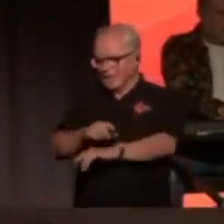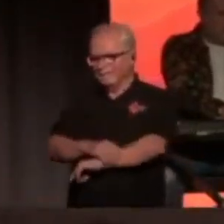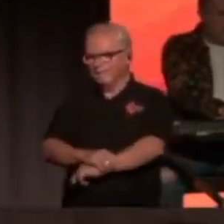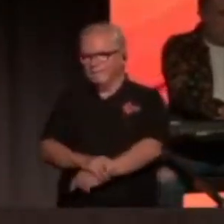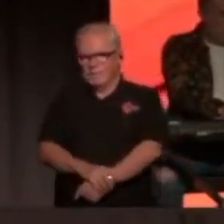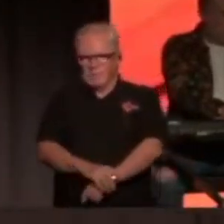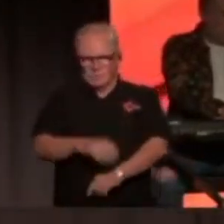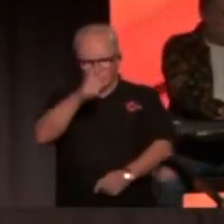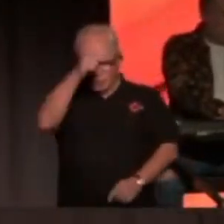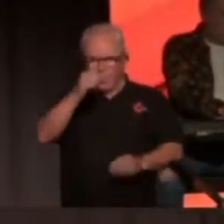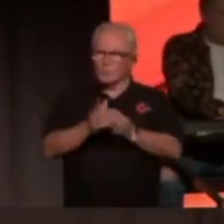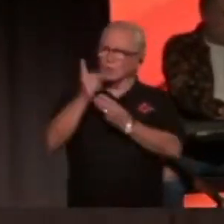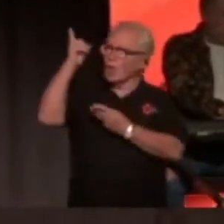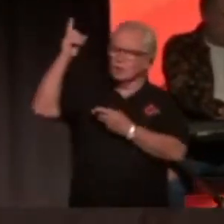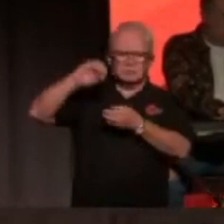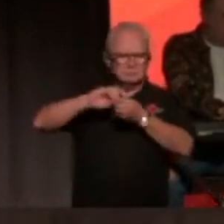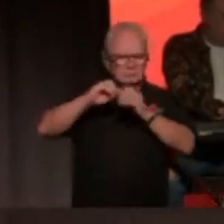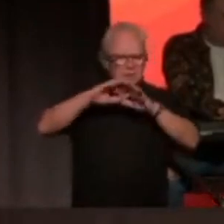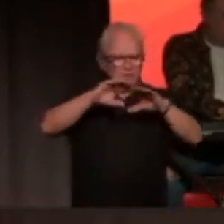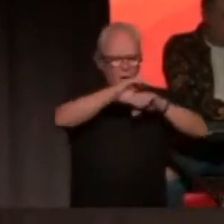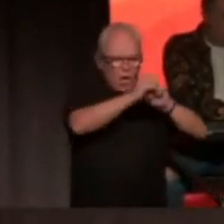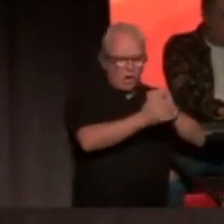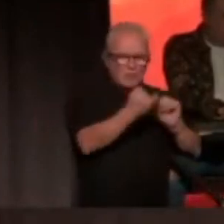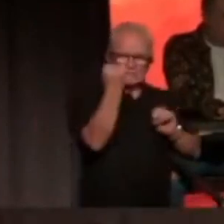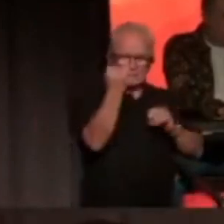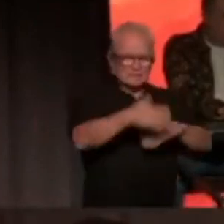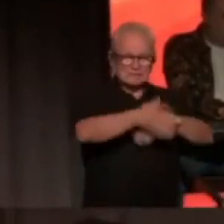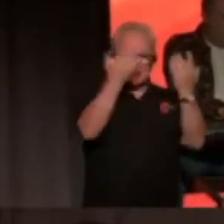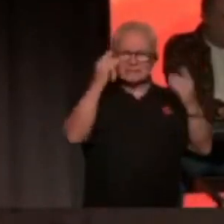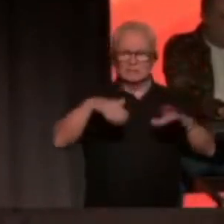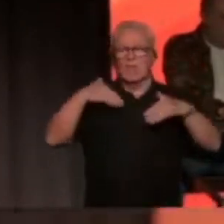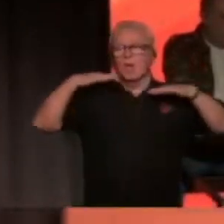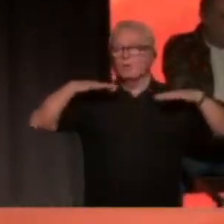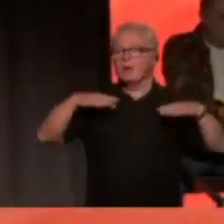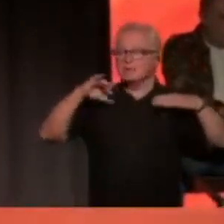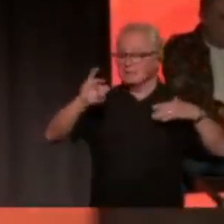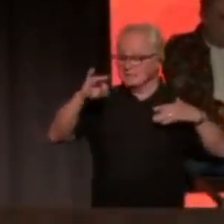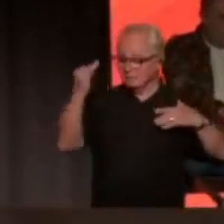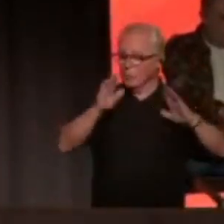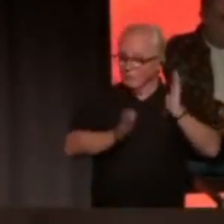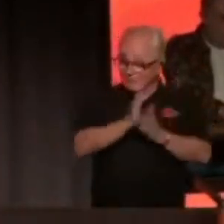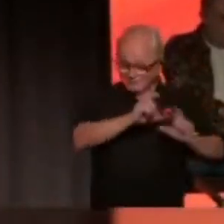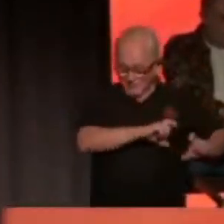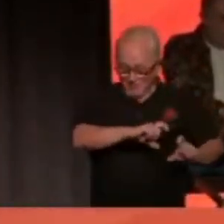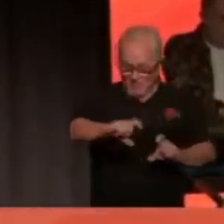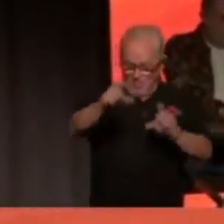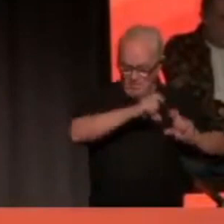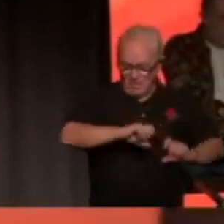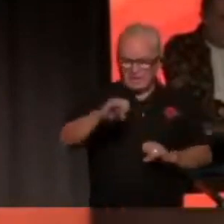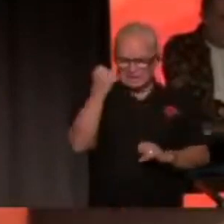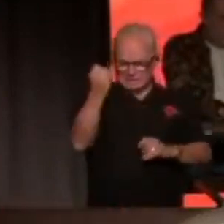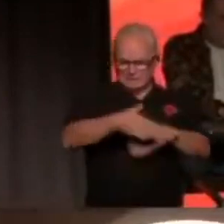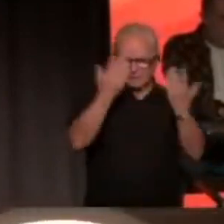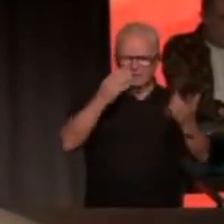we know that God made the earth and in 6 days, and then he rested on the seventh. Well, for 6 days, I'm going to